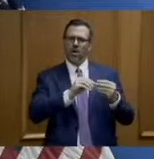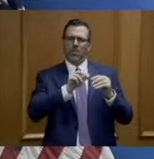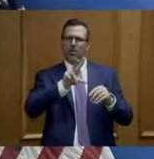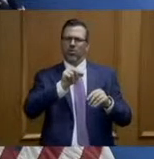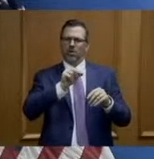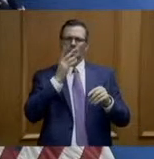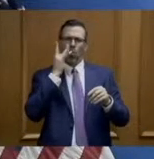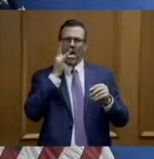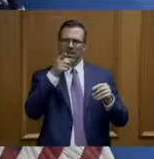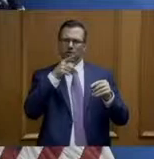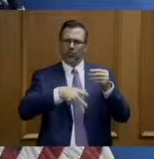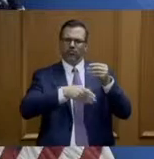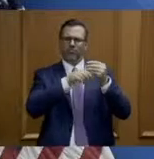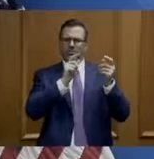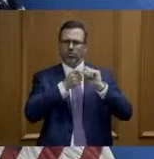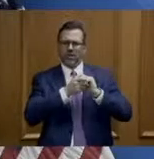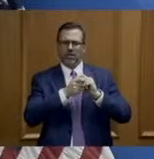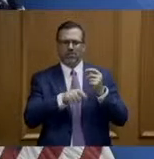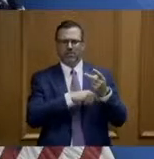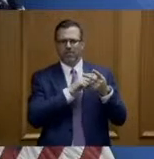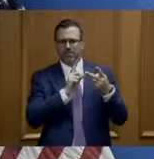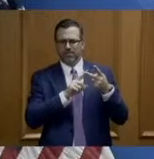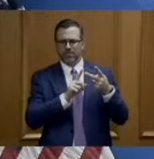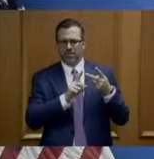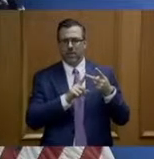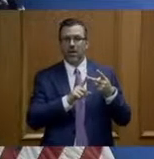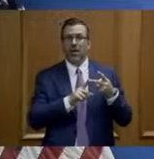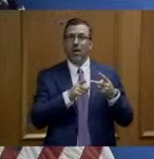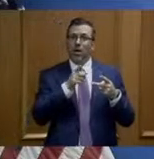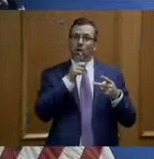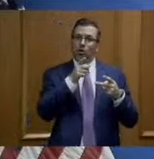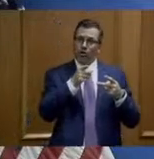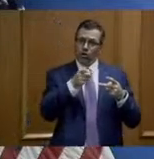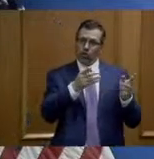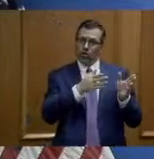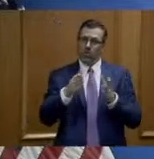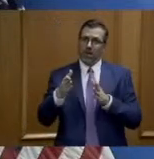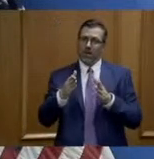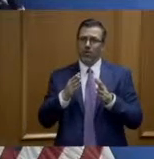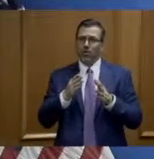note, is there any interest in widespread testing for prisons?